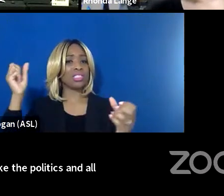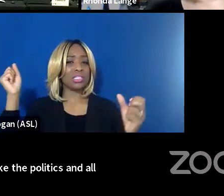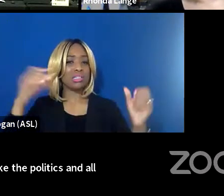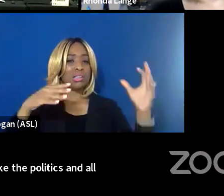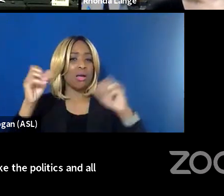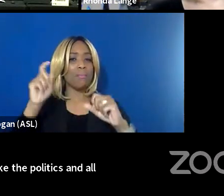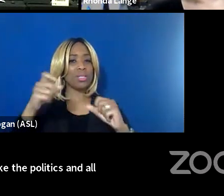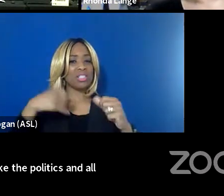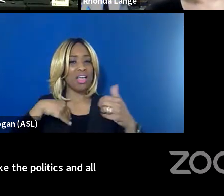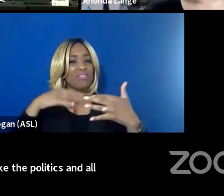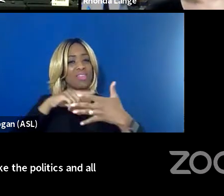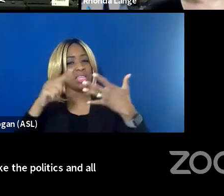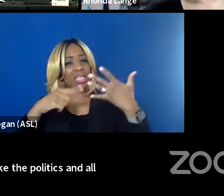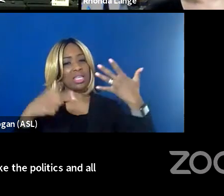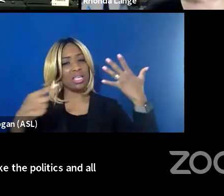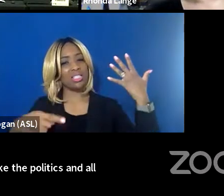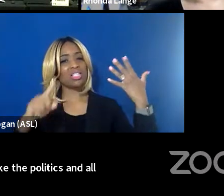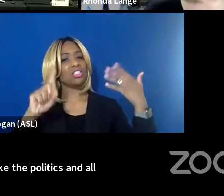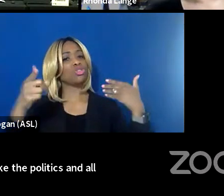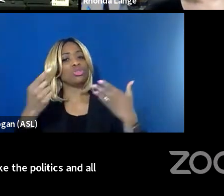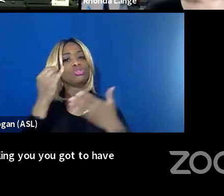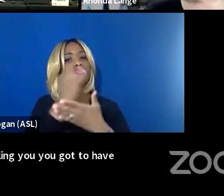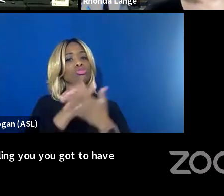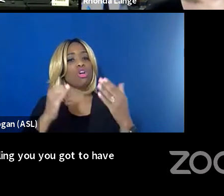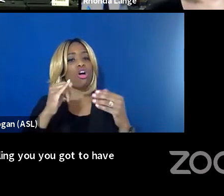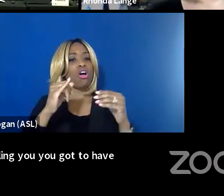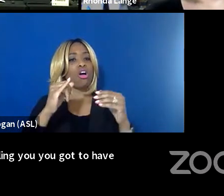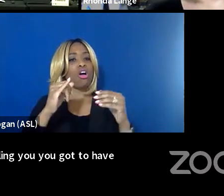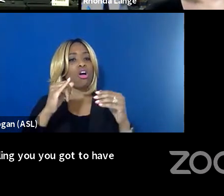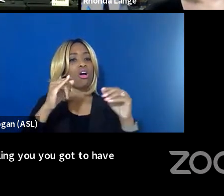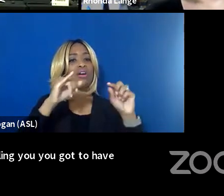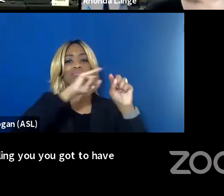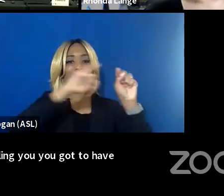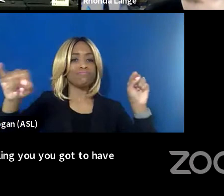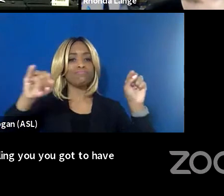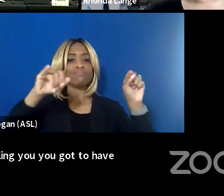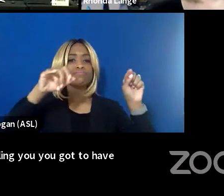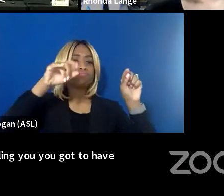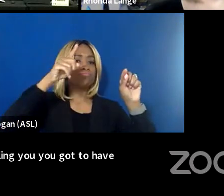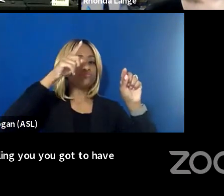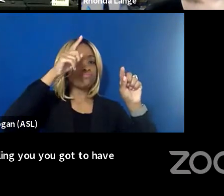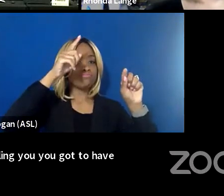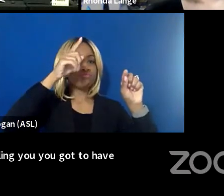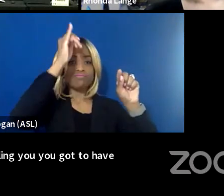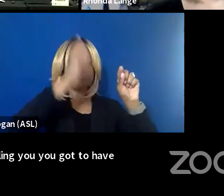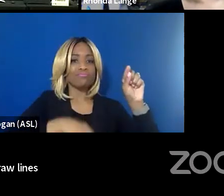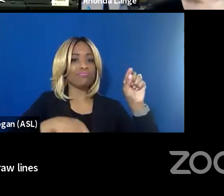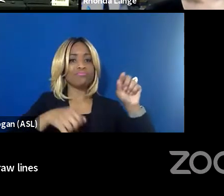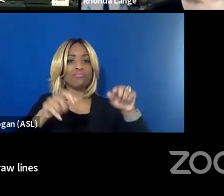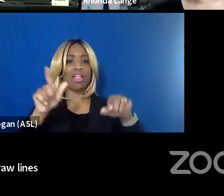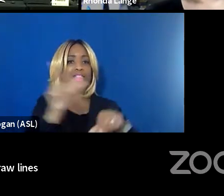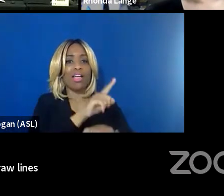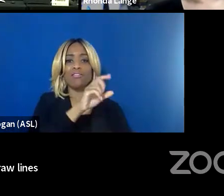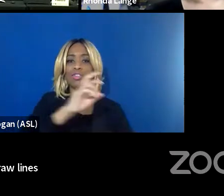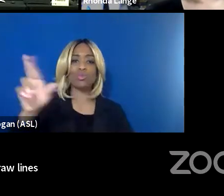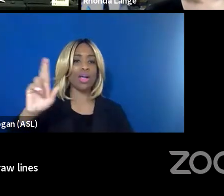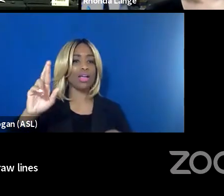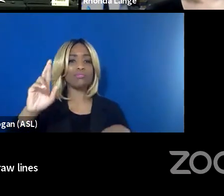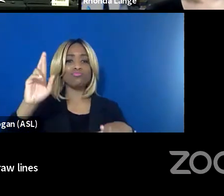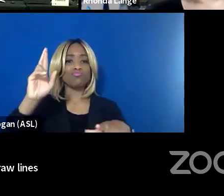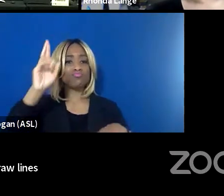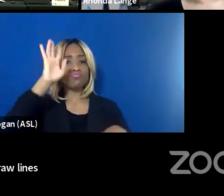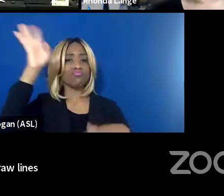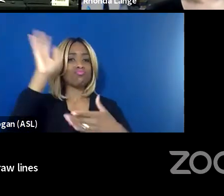have this and this and this. Just draw lines, vertical, horizontal lines up and down, left and right.